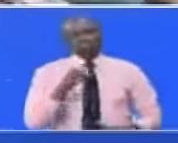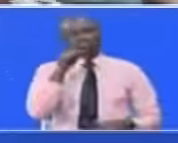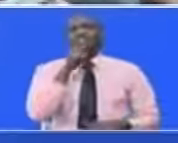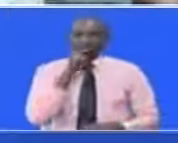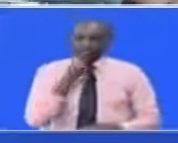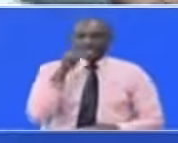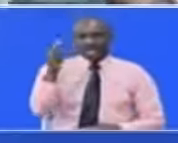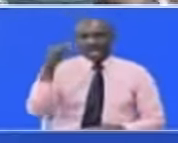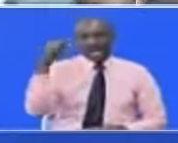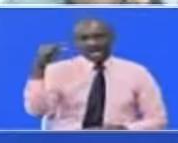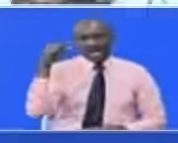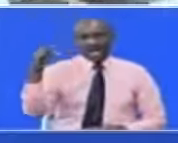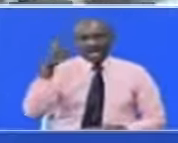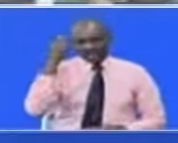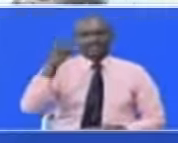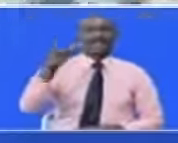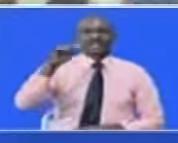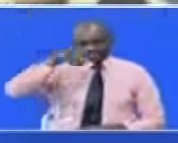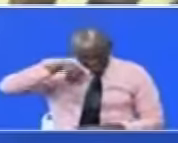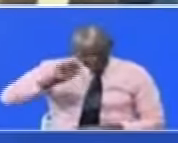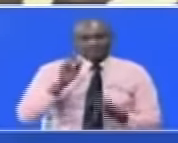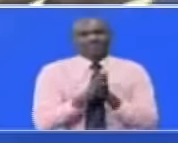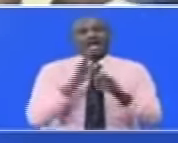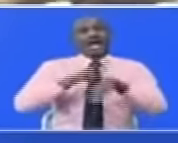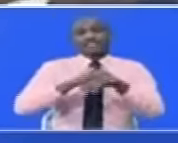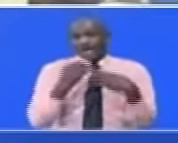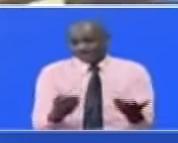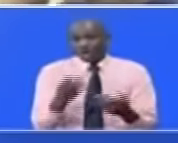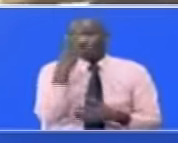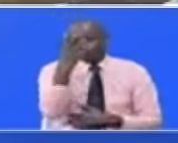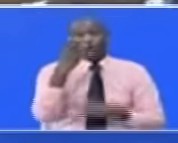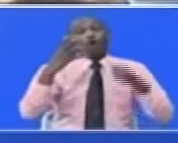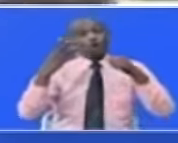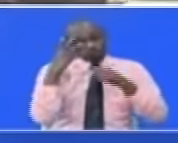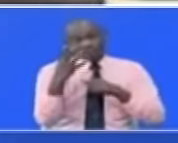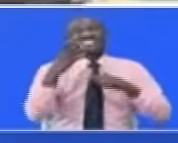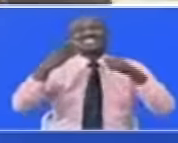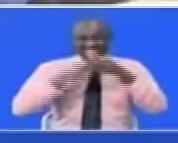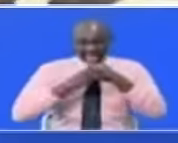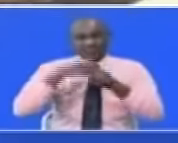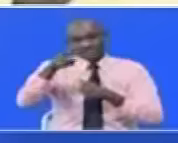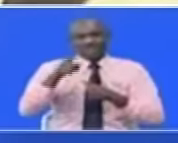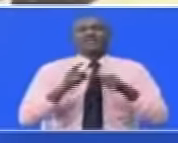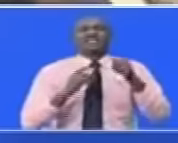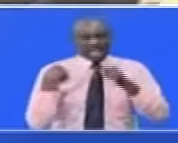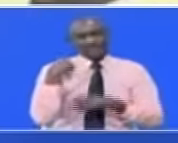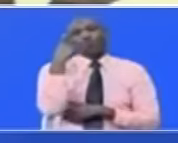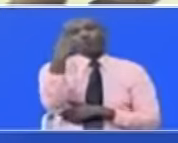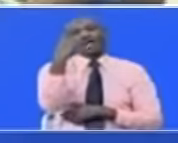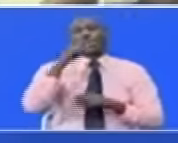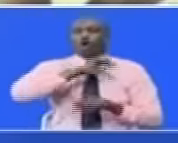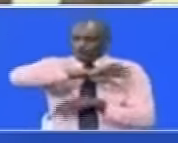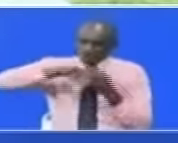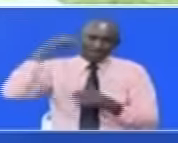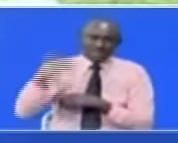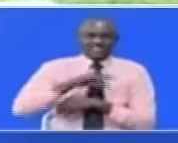Agre Wabuko on their shoulders. He has been able to garner 449 marks, becoming one of the top students